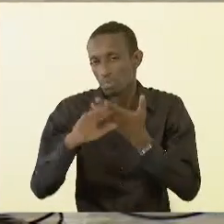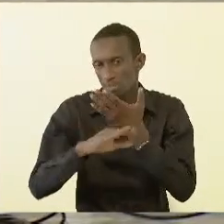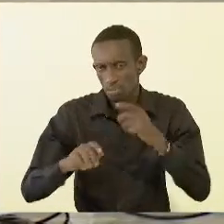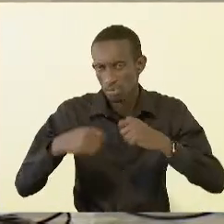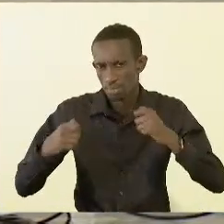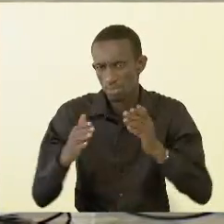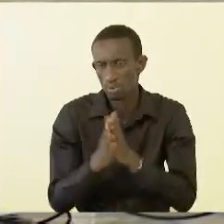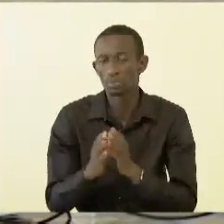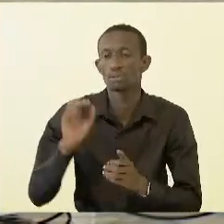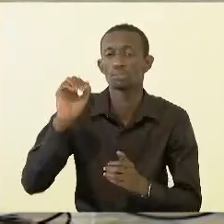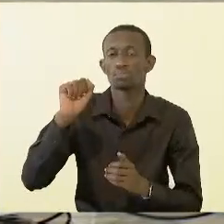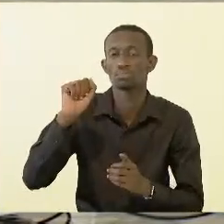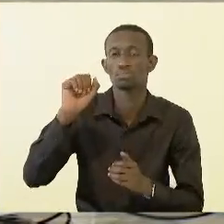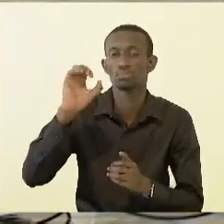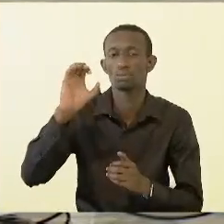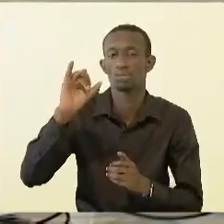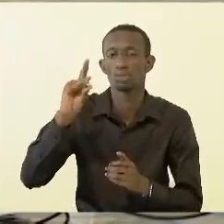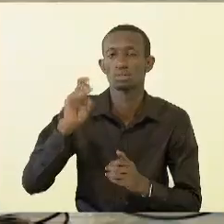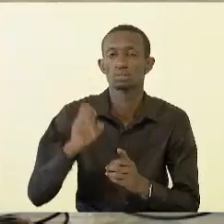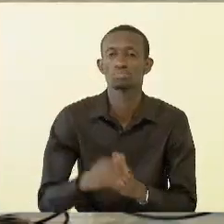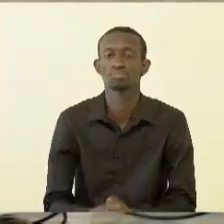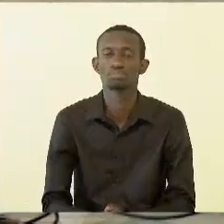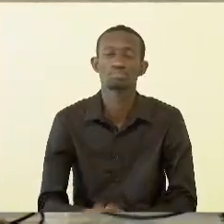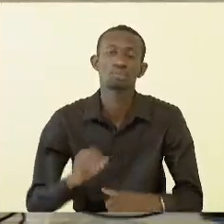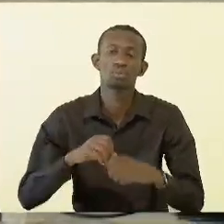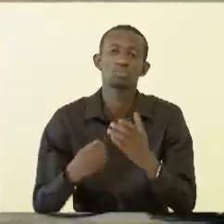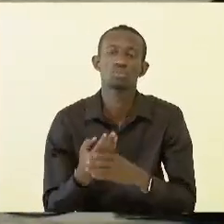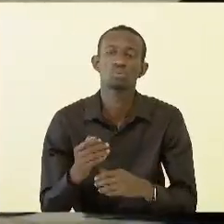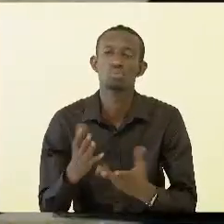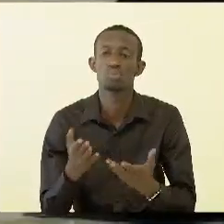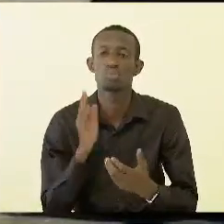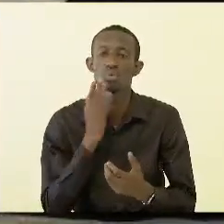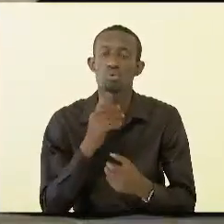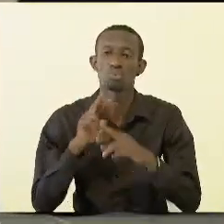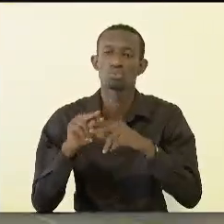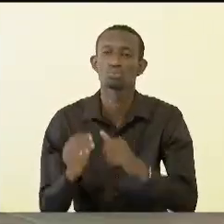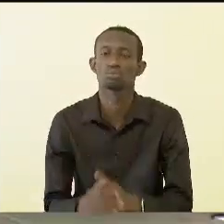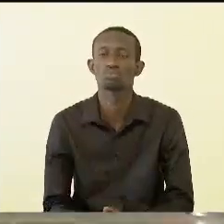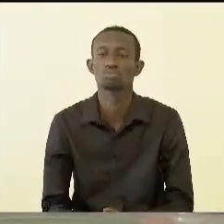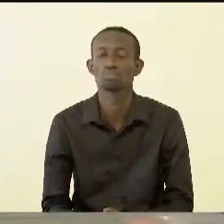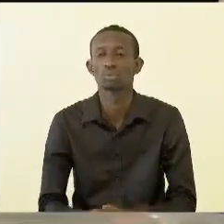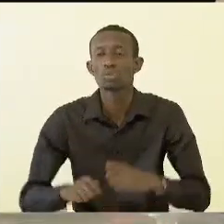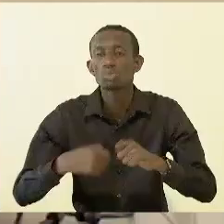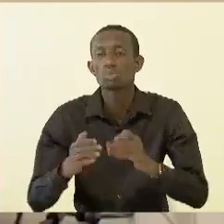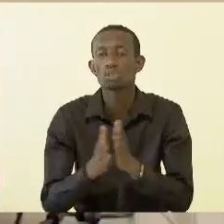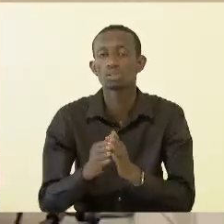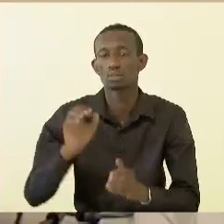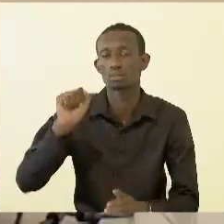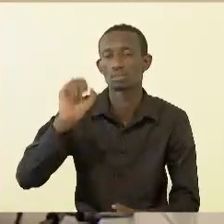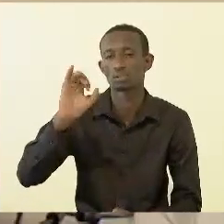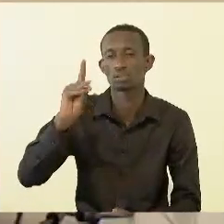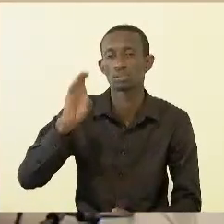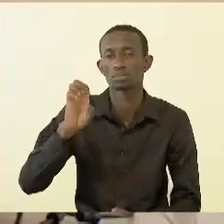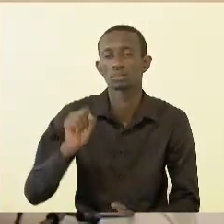acids to produce salt and water. Or they react with acids to produce